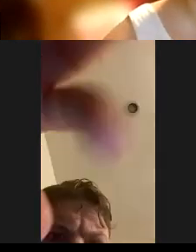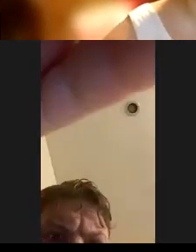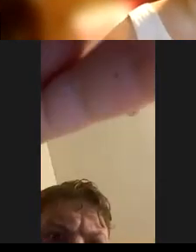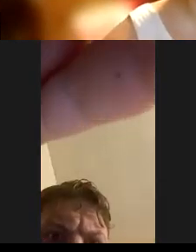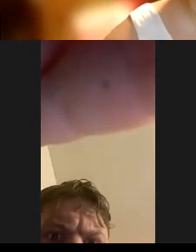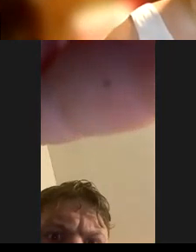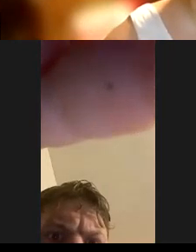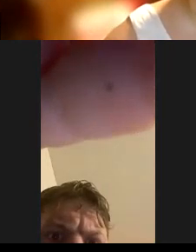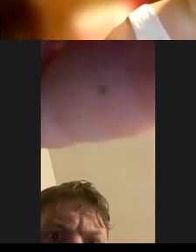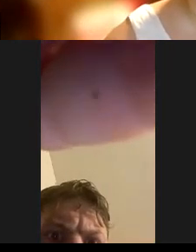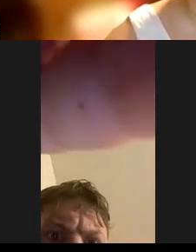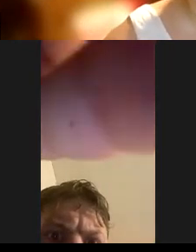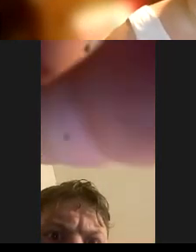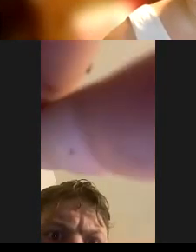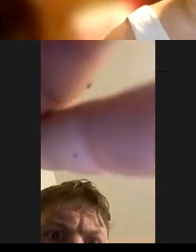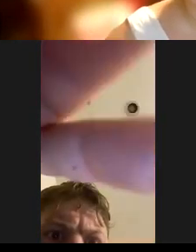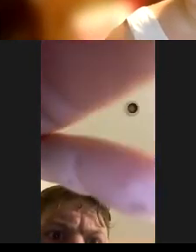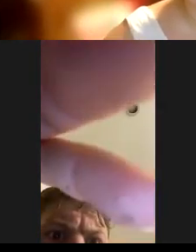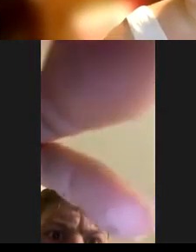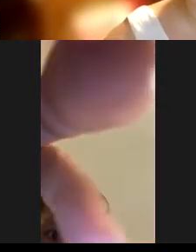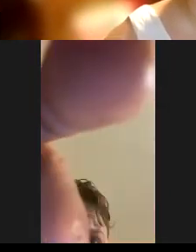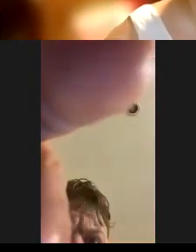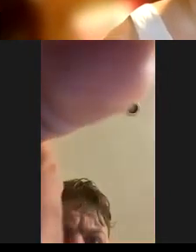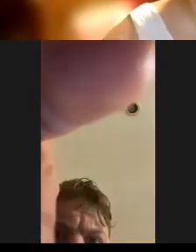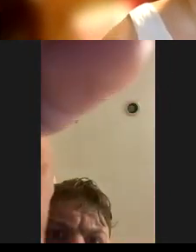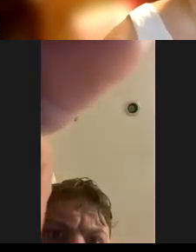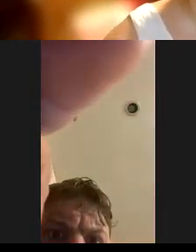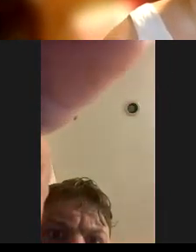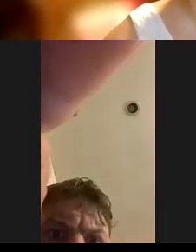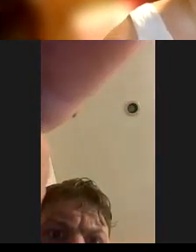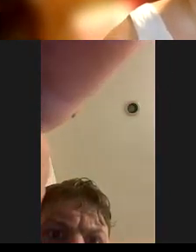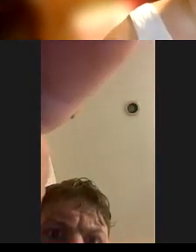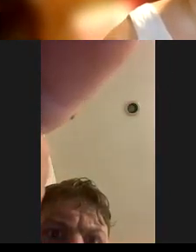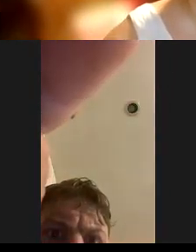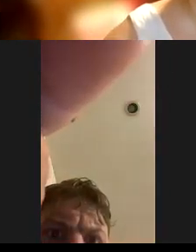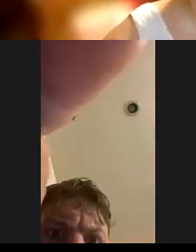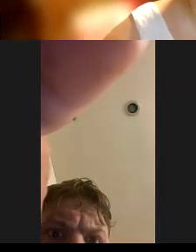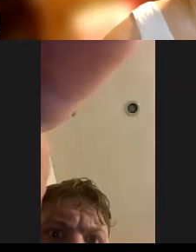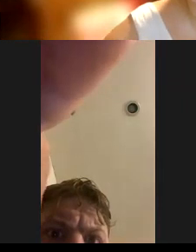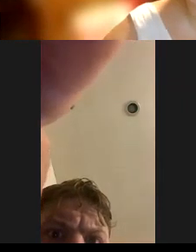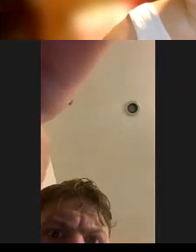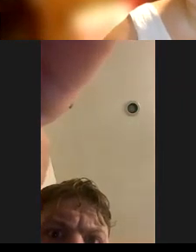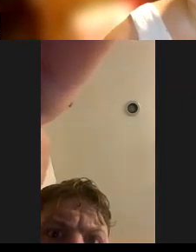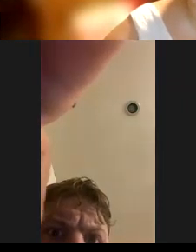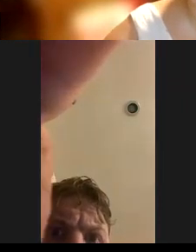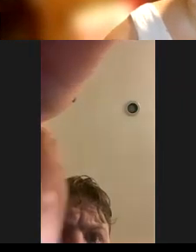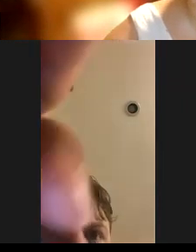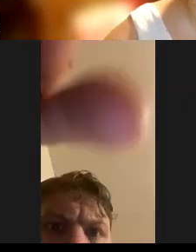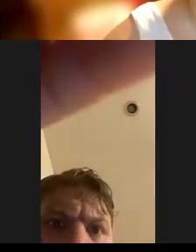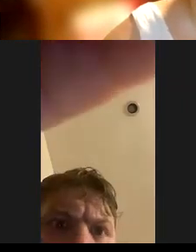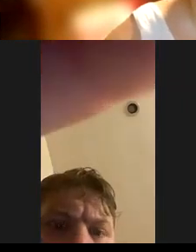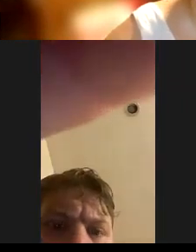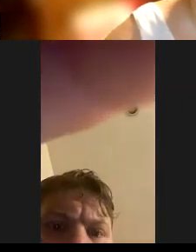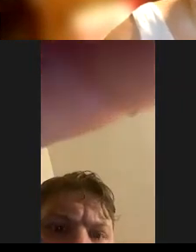But it occurred to me just the other day from this conference that like people who don't know or don't have personal experience are the ones